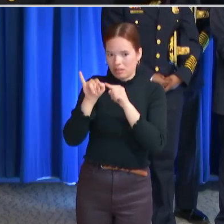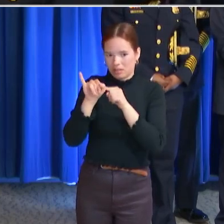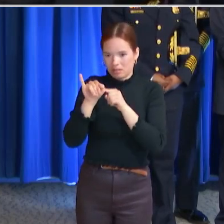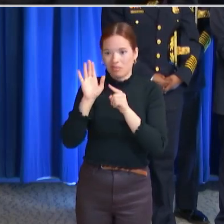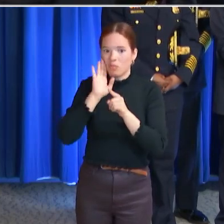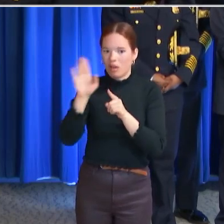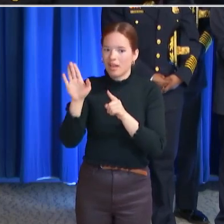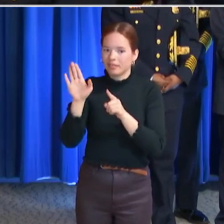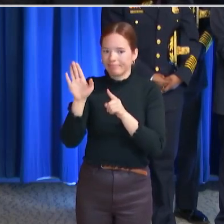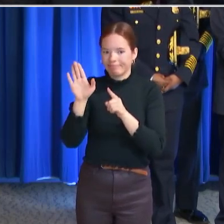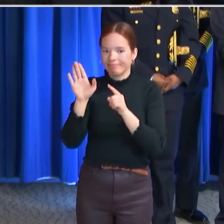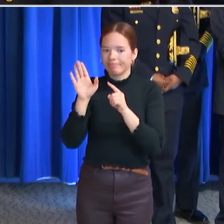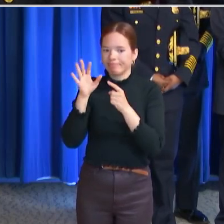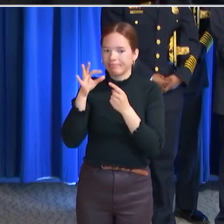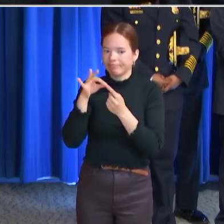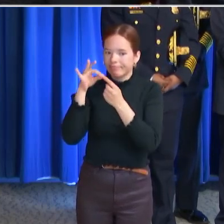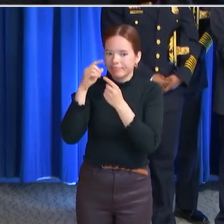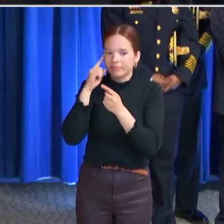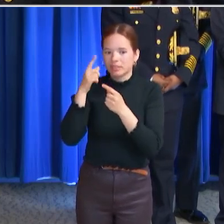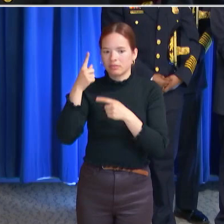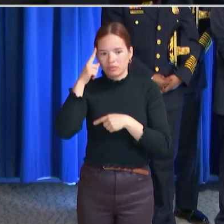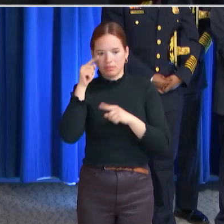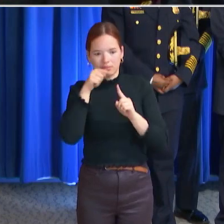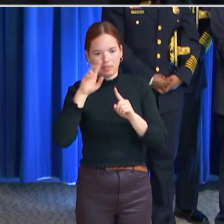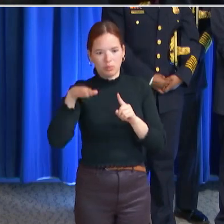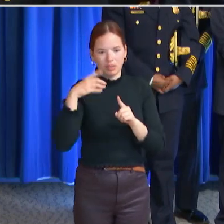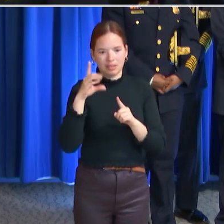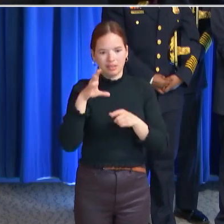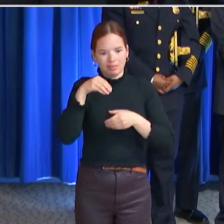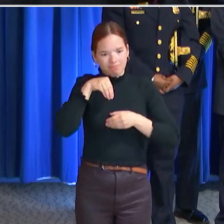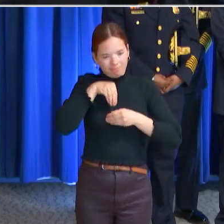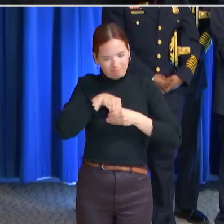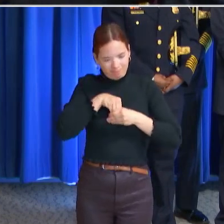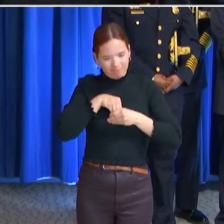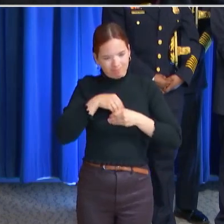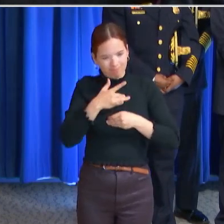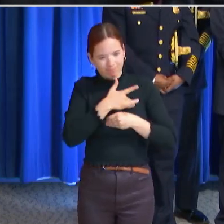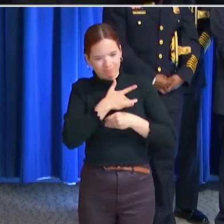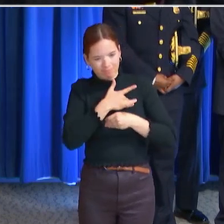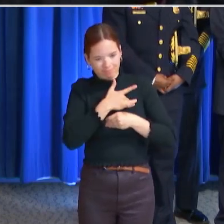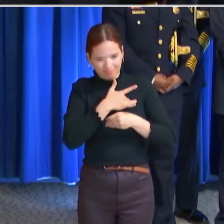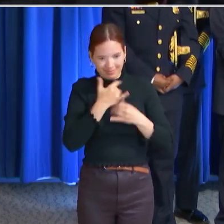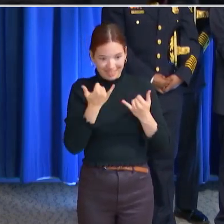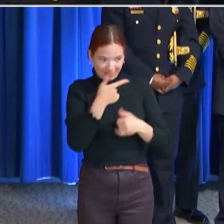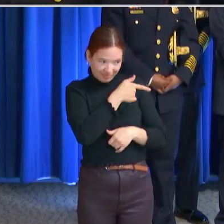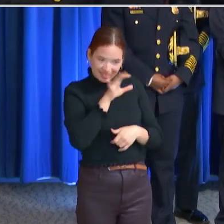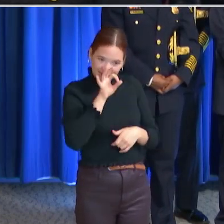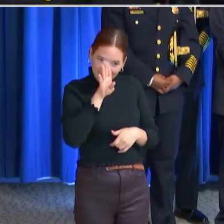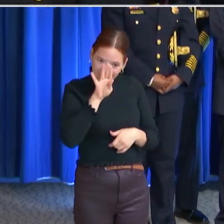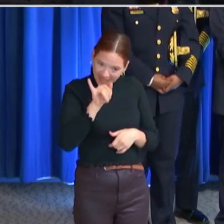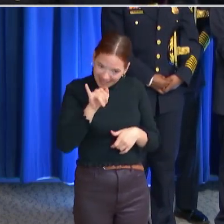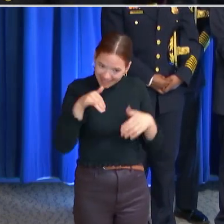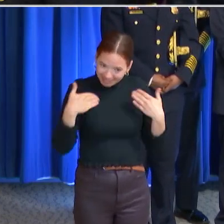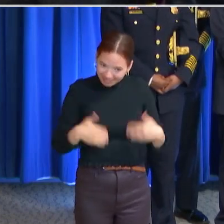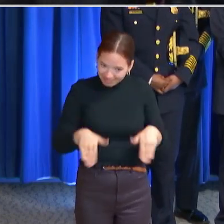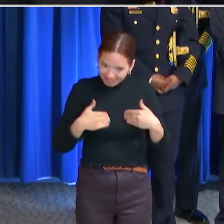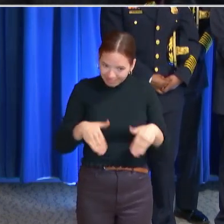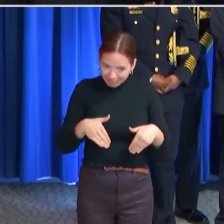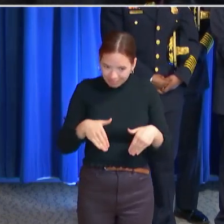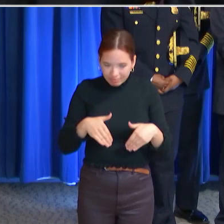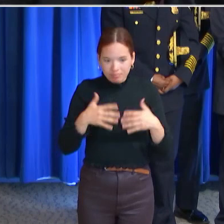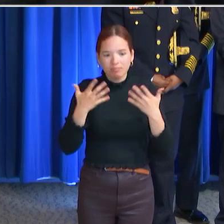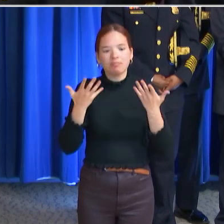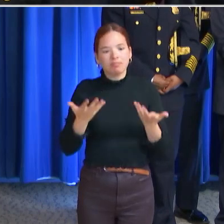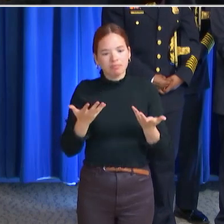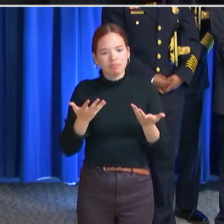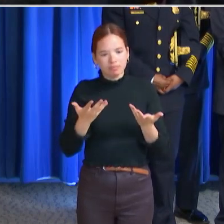special place for Washington, D.C. at the FBI. I have a few limited to things to